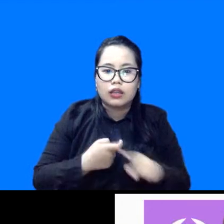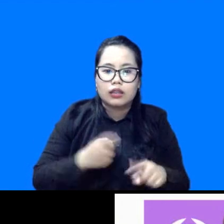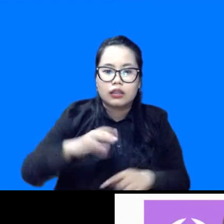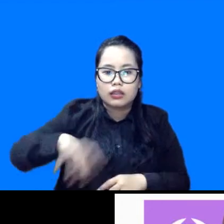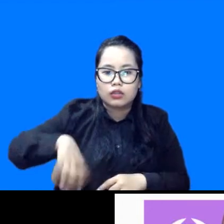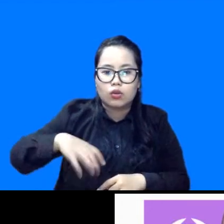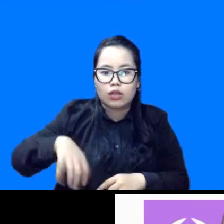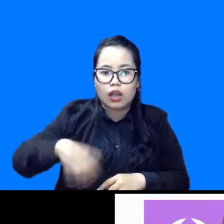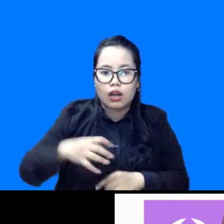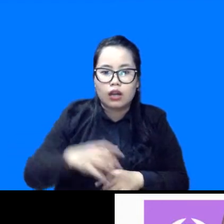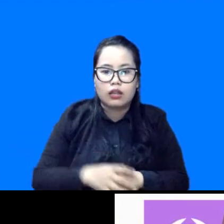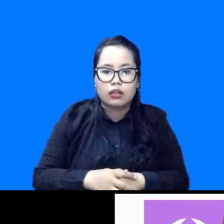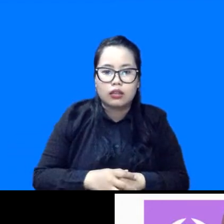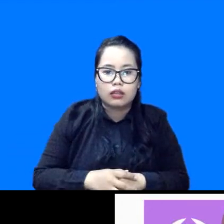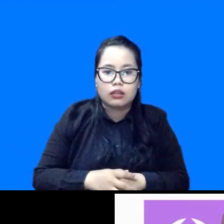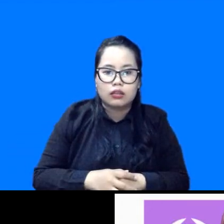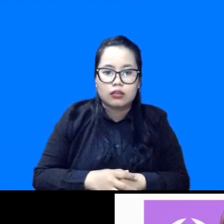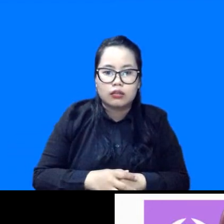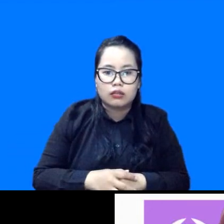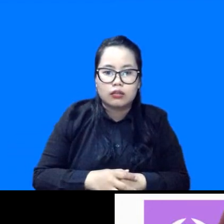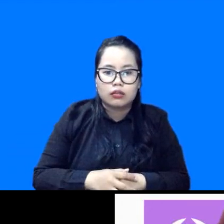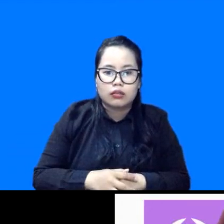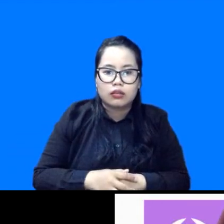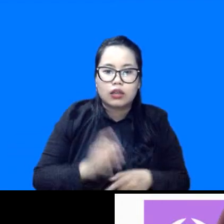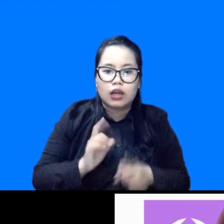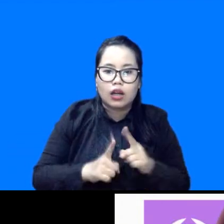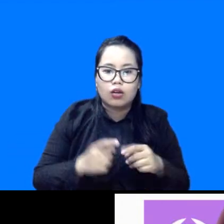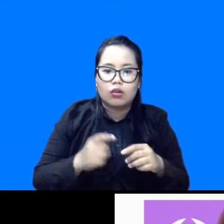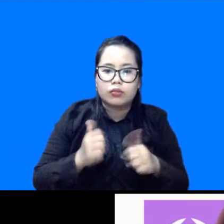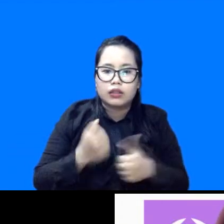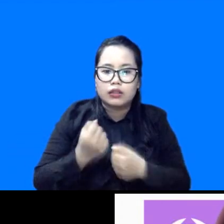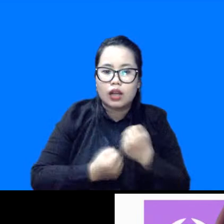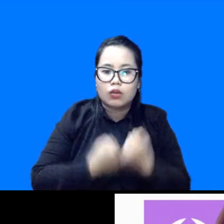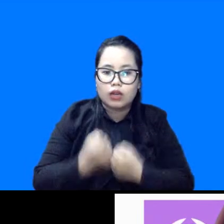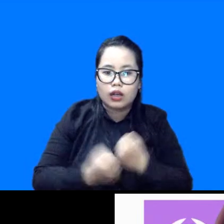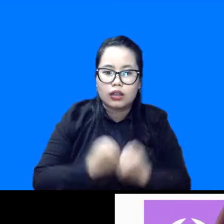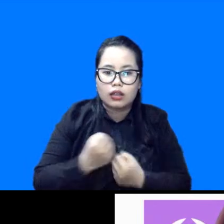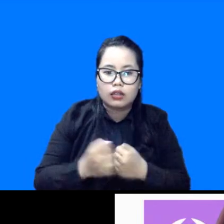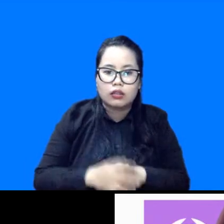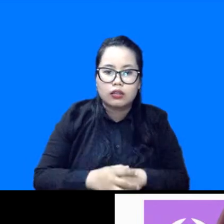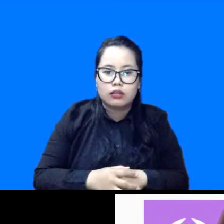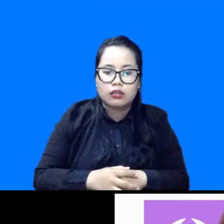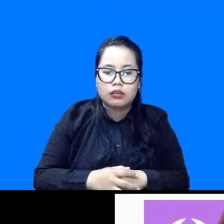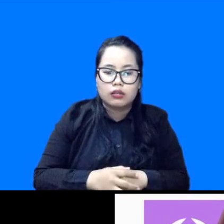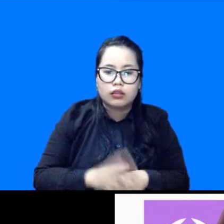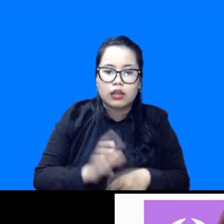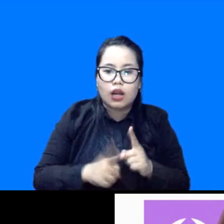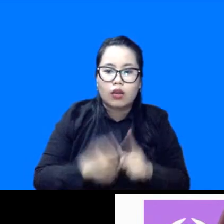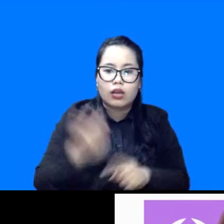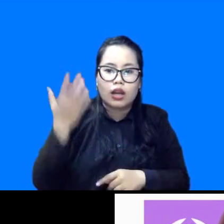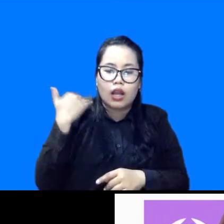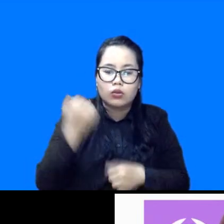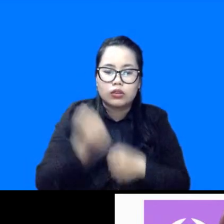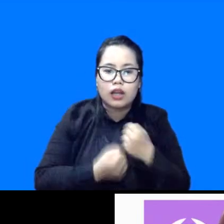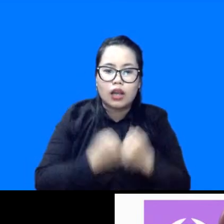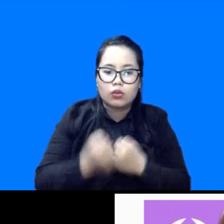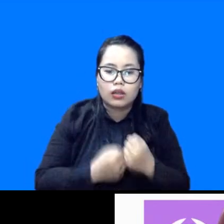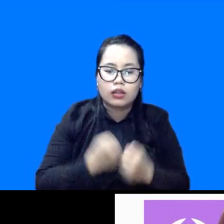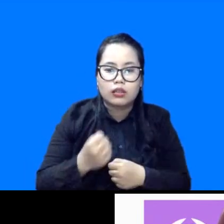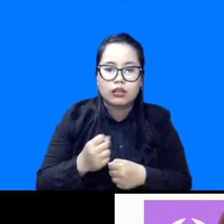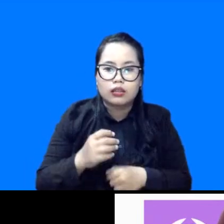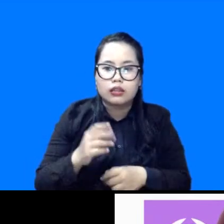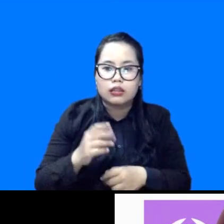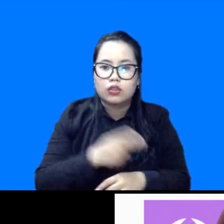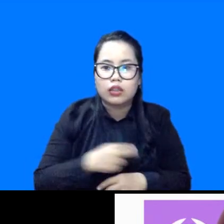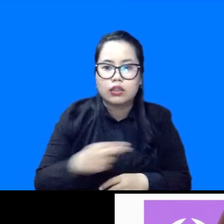do the same. That the last time was national convening in Indonesian context, but this August, end of August 29